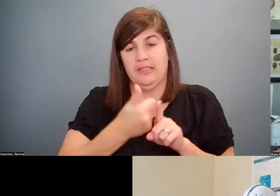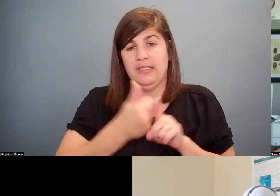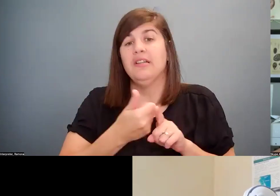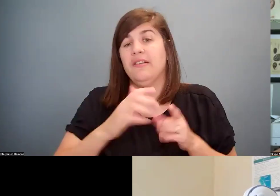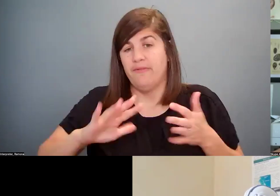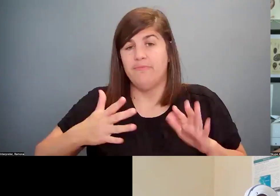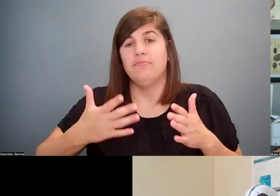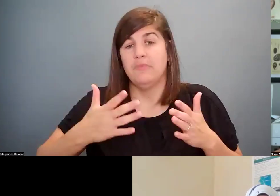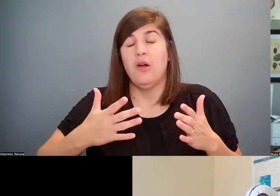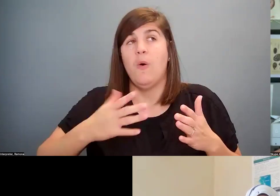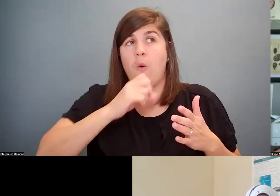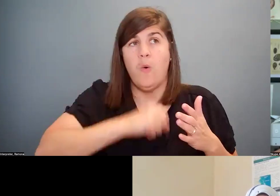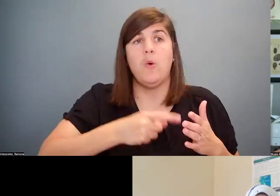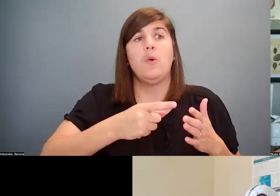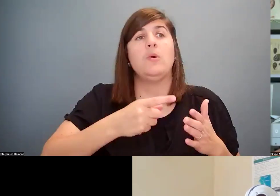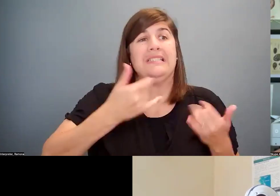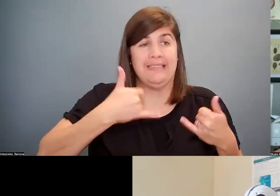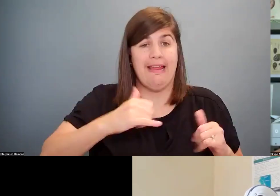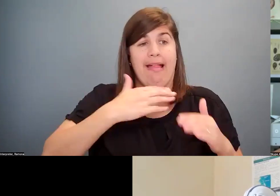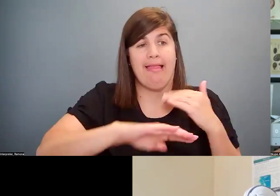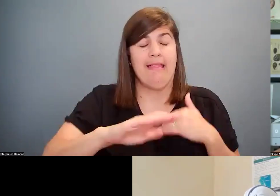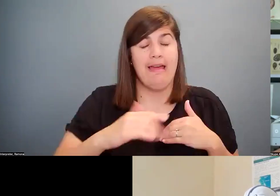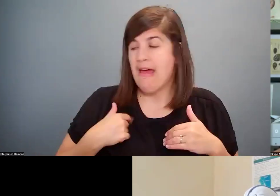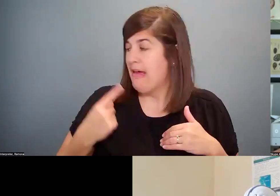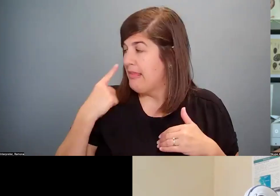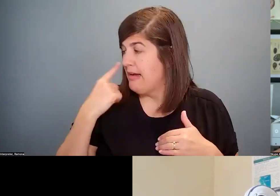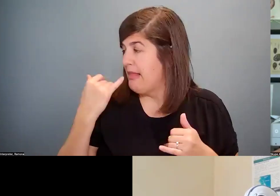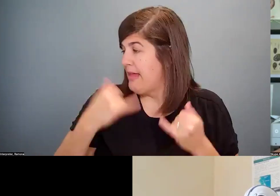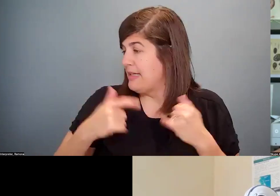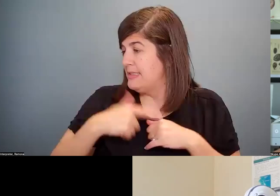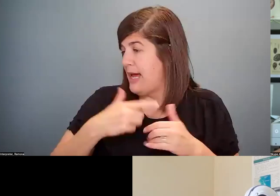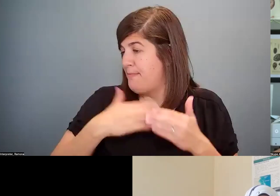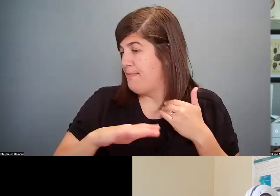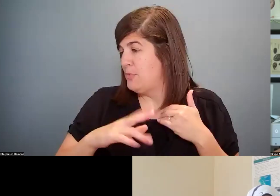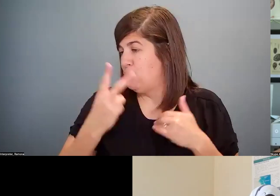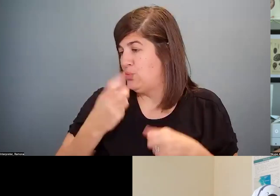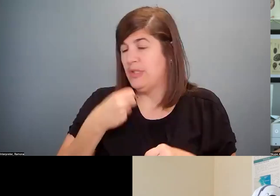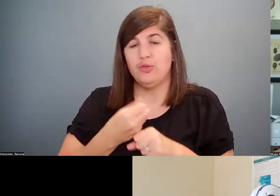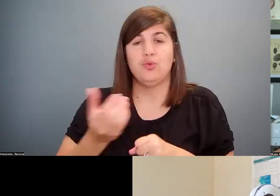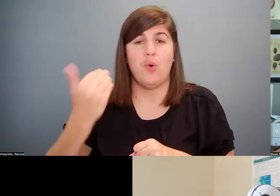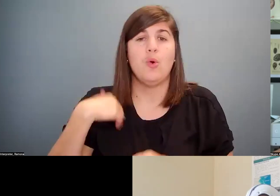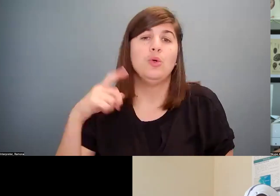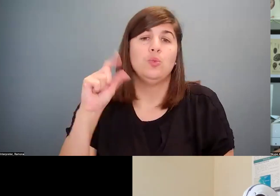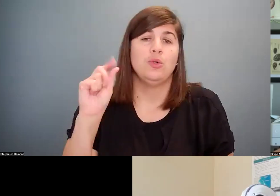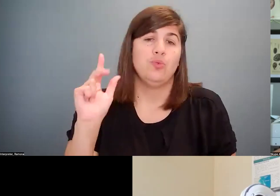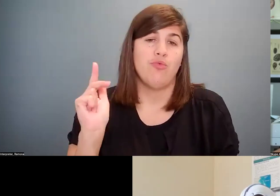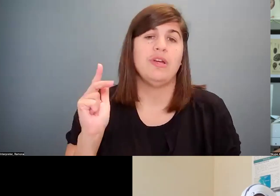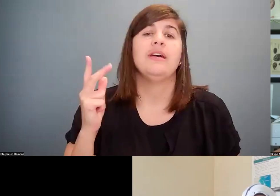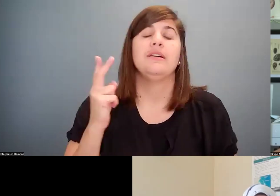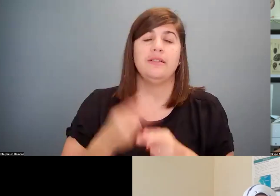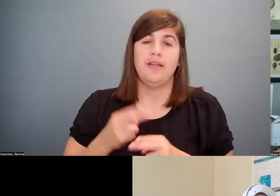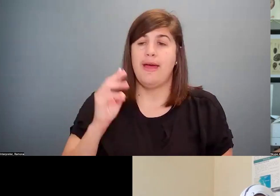still having calves. Her last calf, I believe, was 2 years ago. I believe it was in 2023. It was a whale named